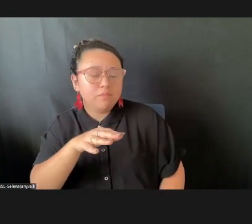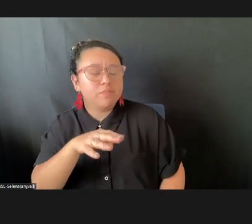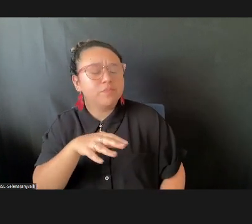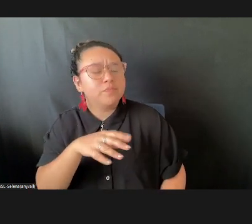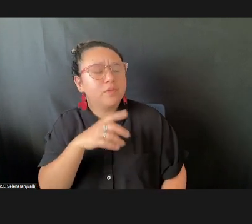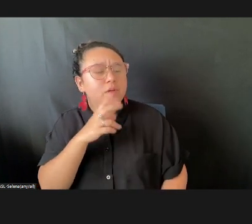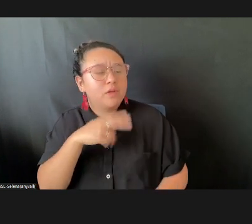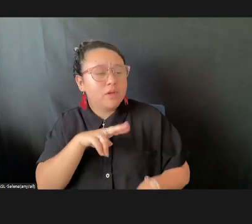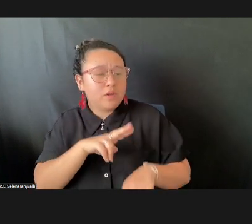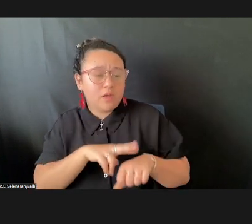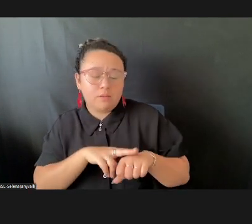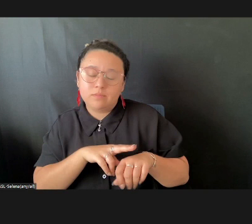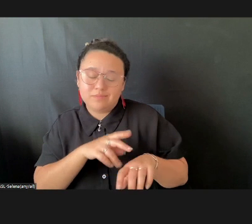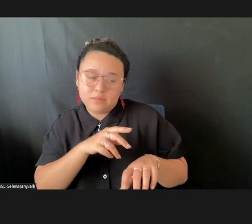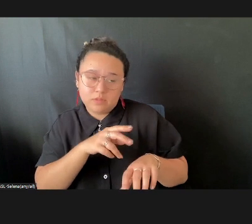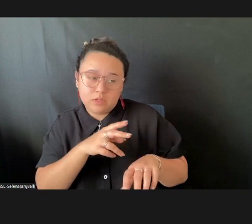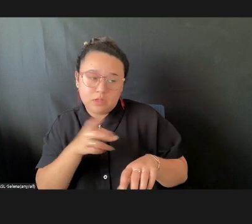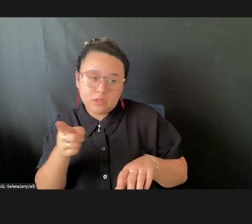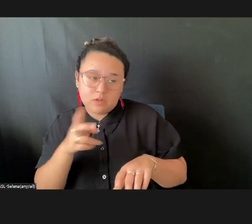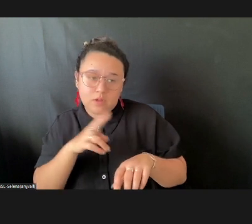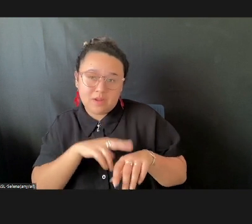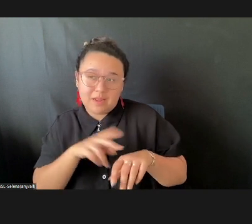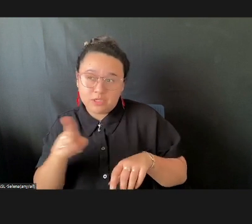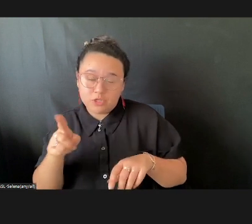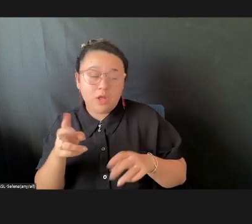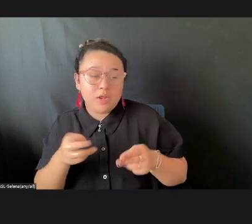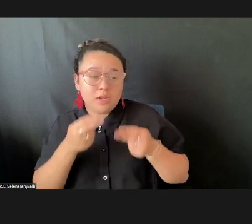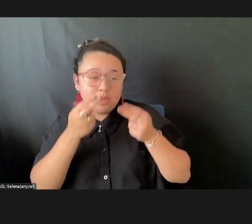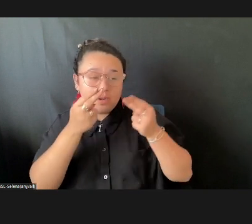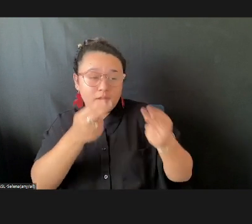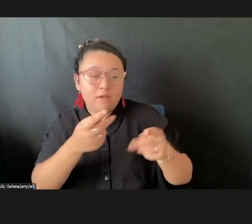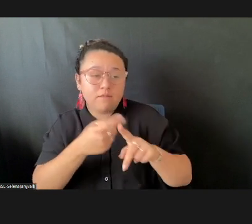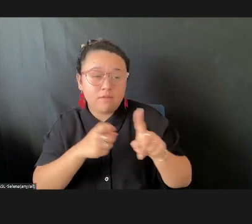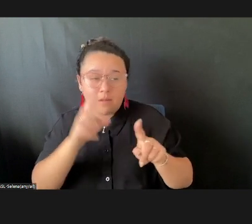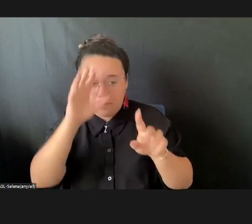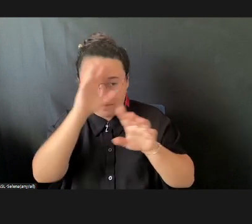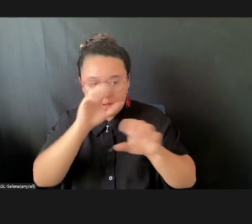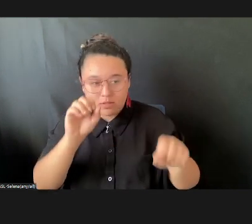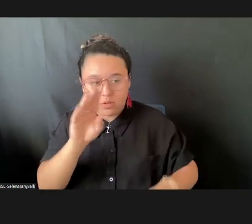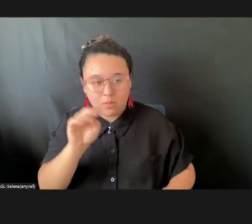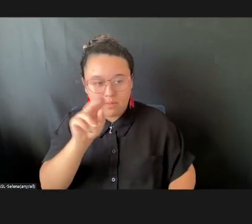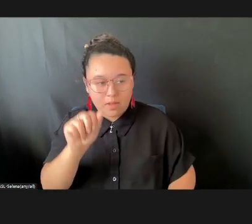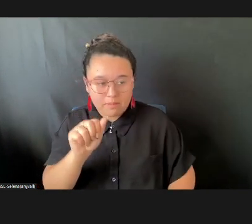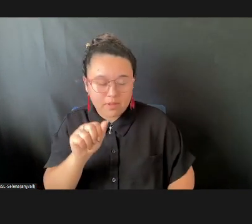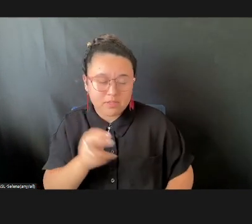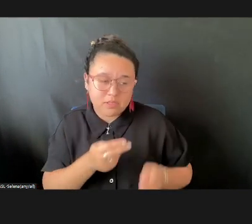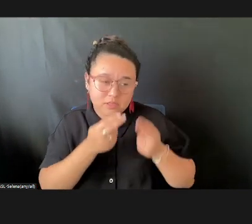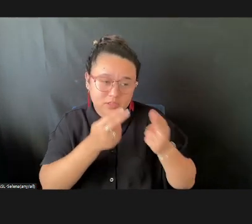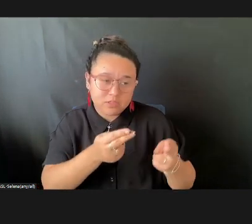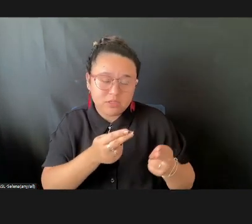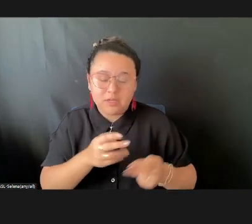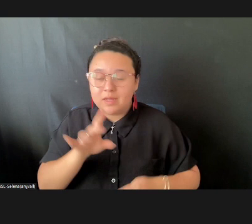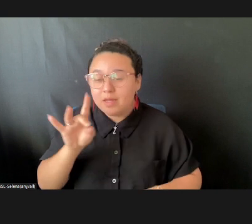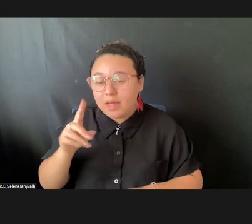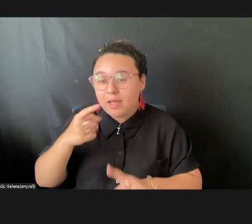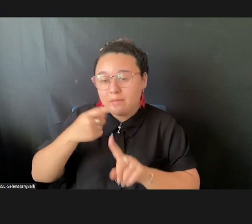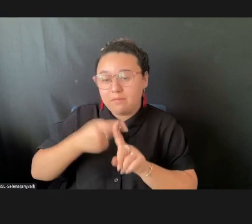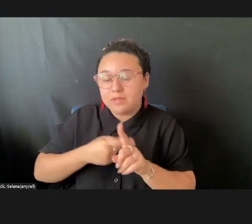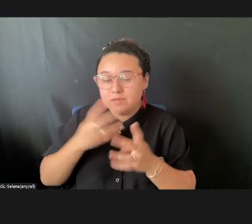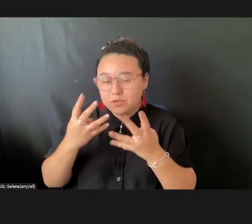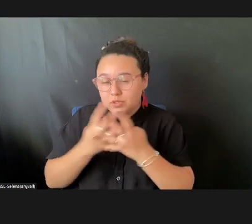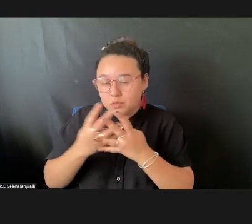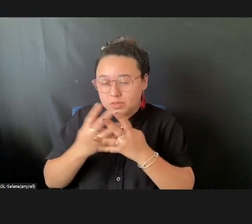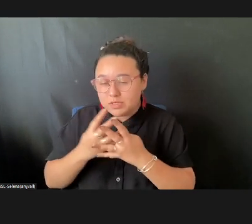President Obama to the National Council of the Arts. It took 8 months to be vetted. The years